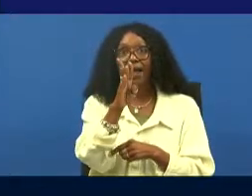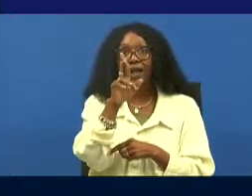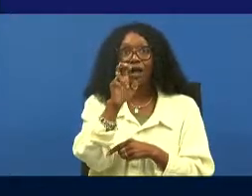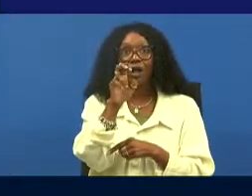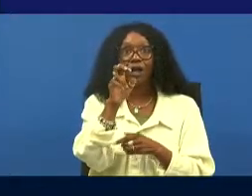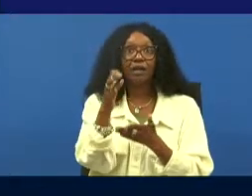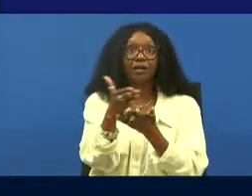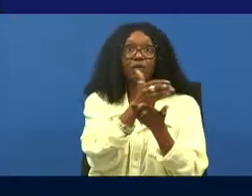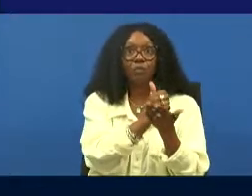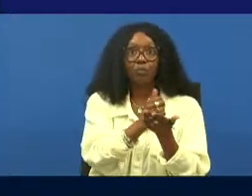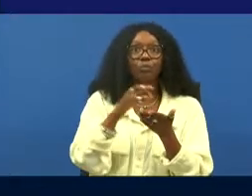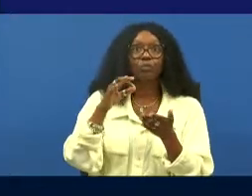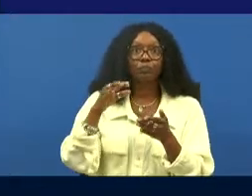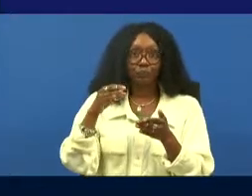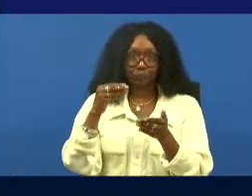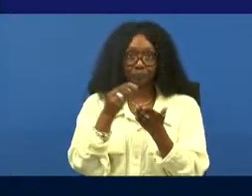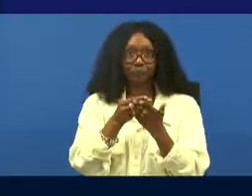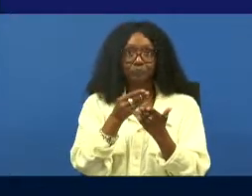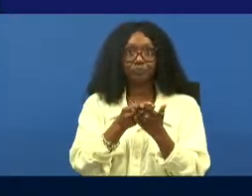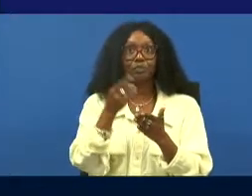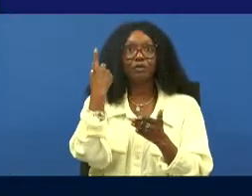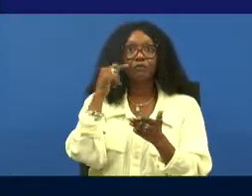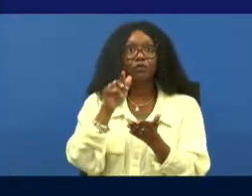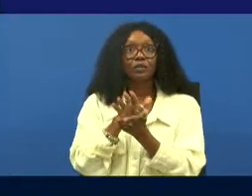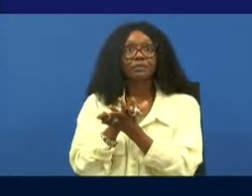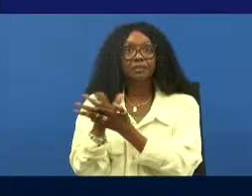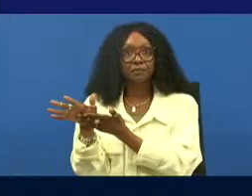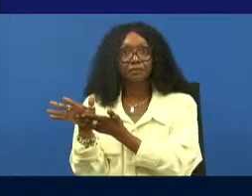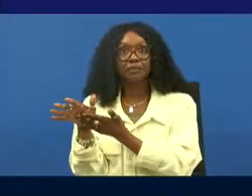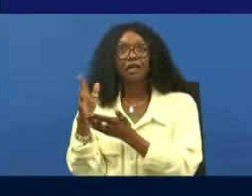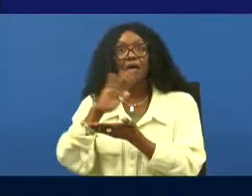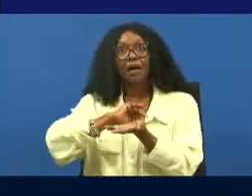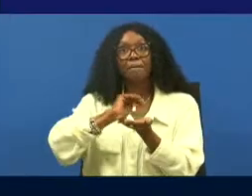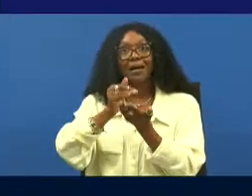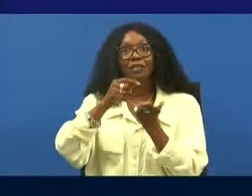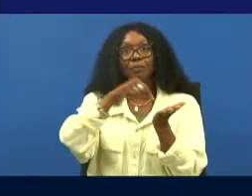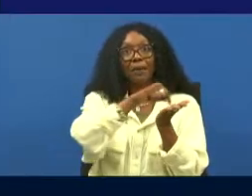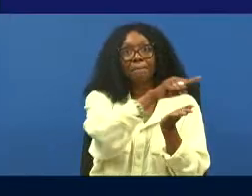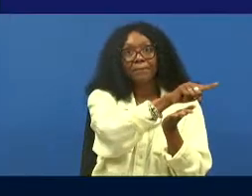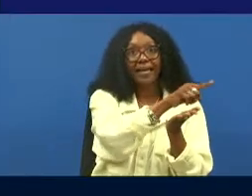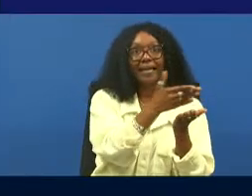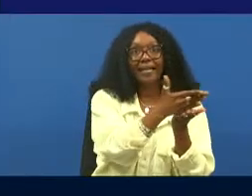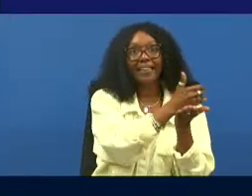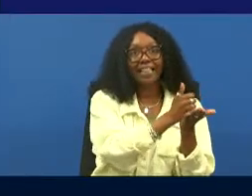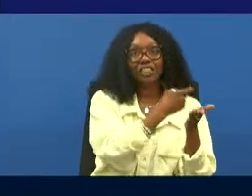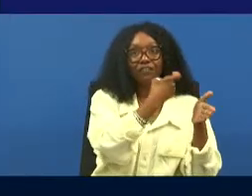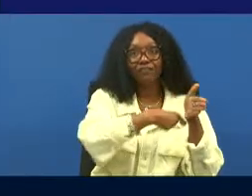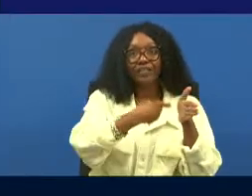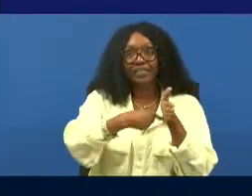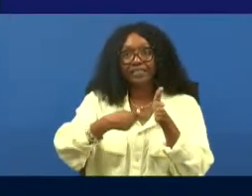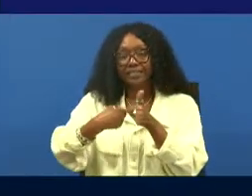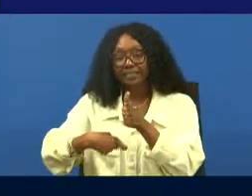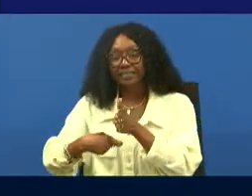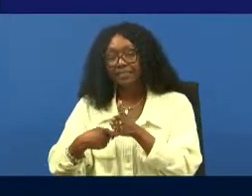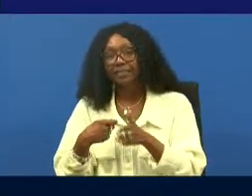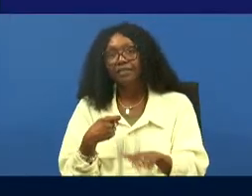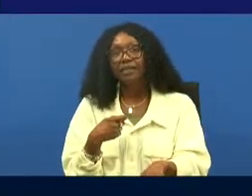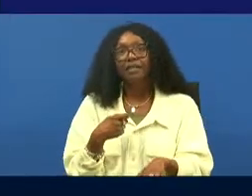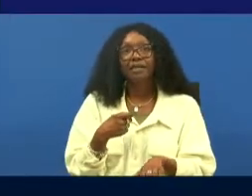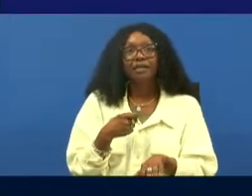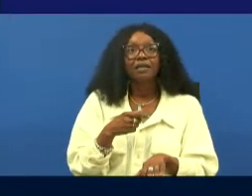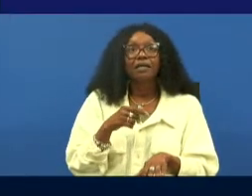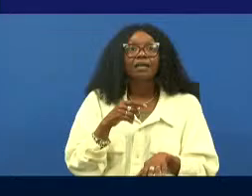from the local hospital assessment payment is to be spent, and to set the amount to be paid in collection fees by the Council Administrator Treasurer.